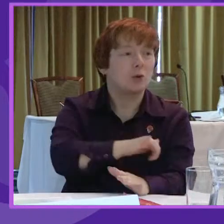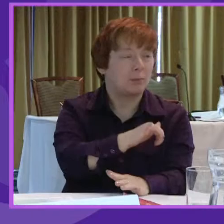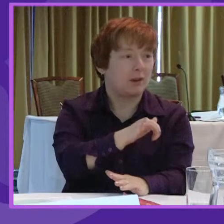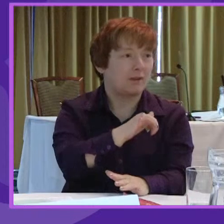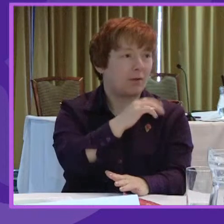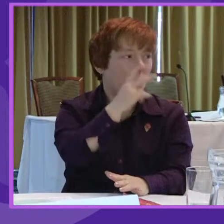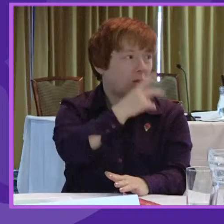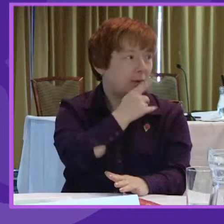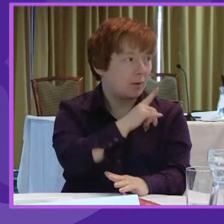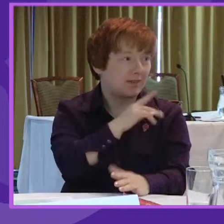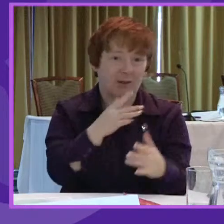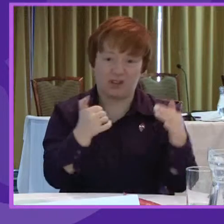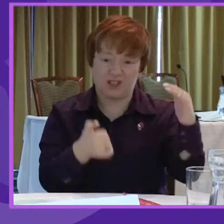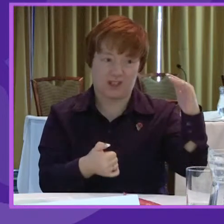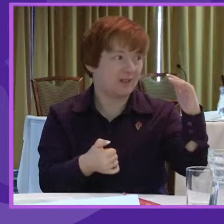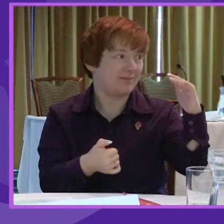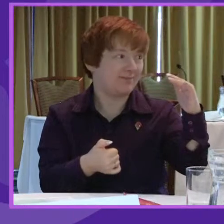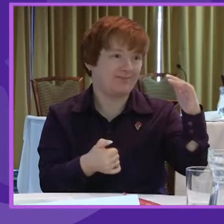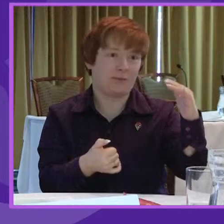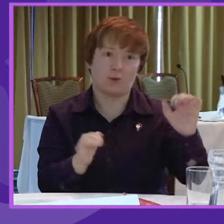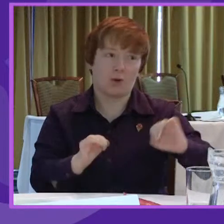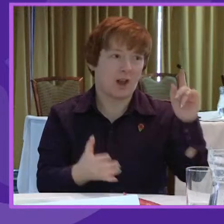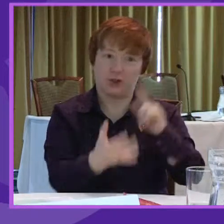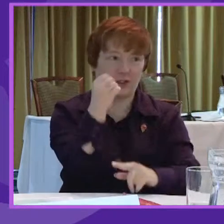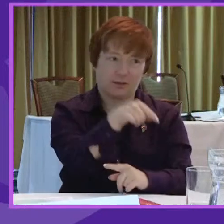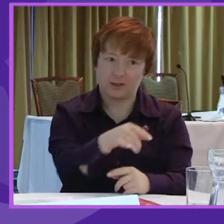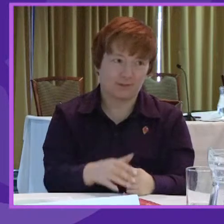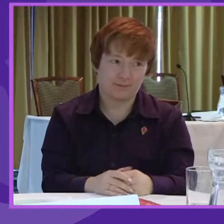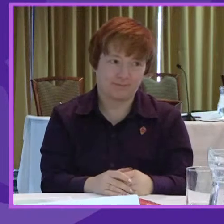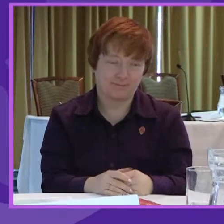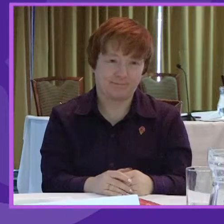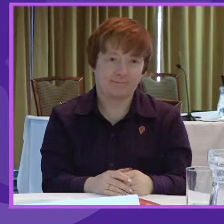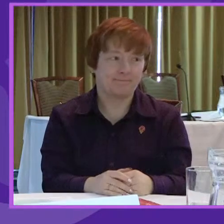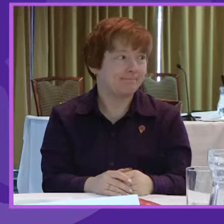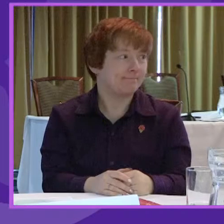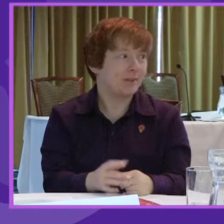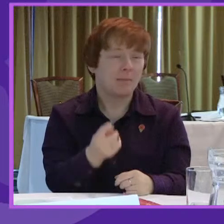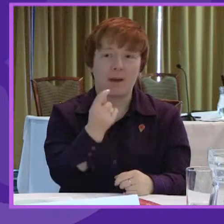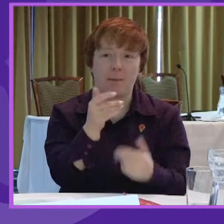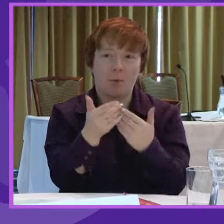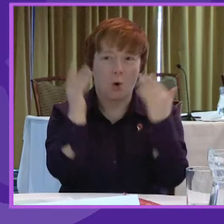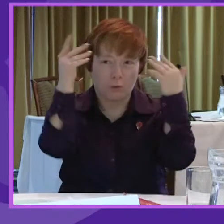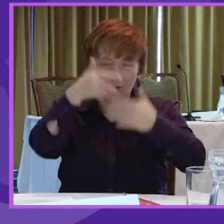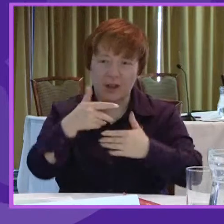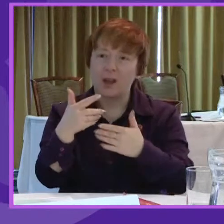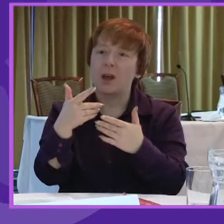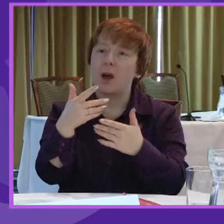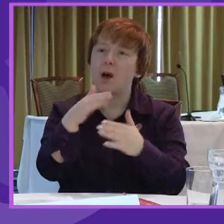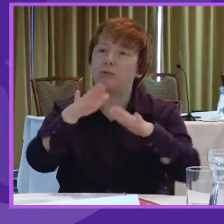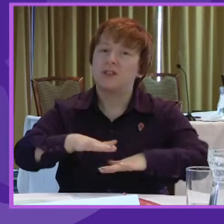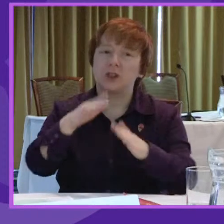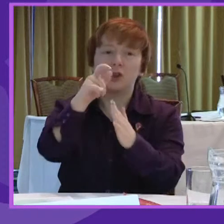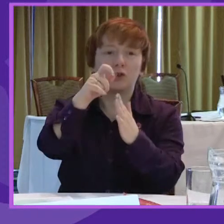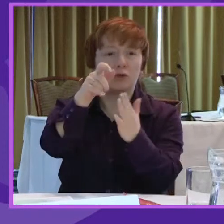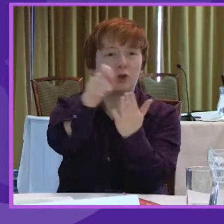and that stands at 6.1% currently, so we're not achieving that yet. More concern, I guess, is the British Journal